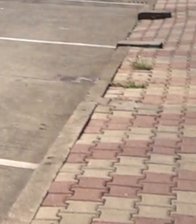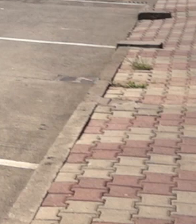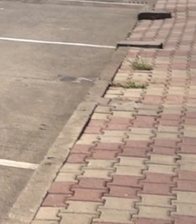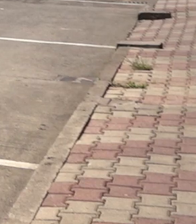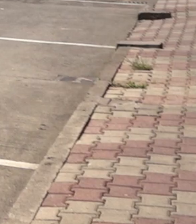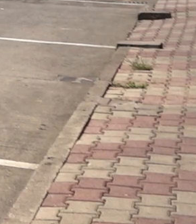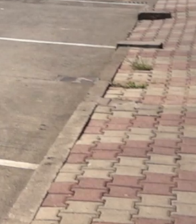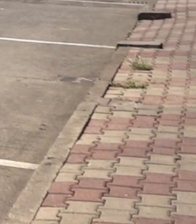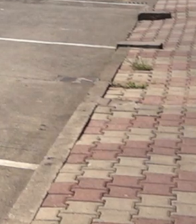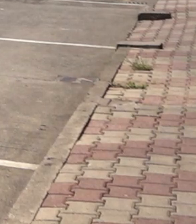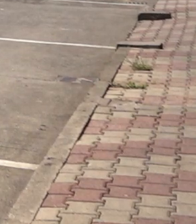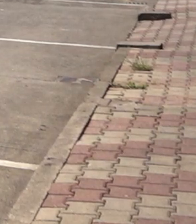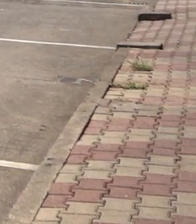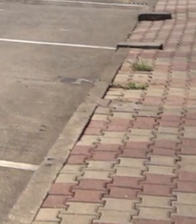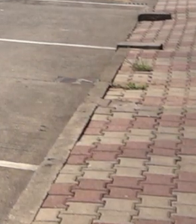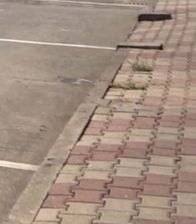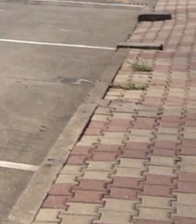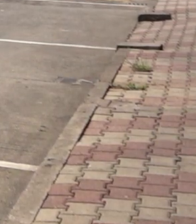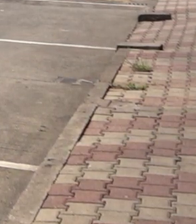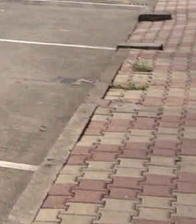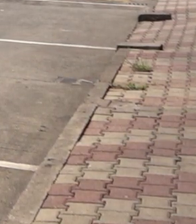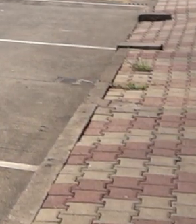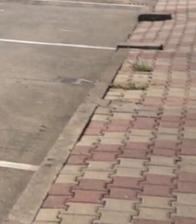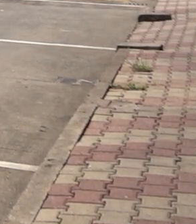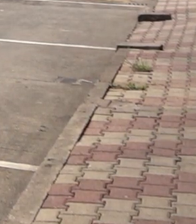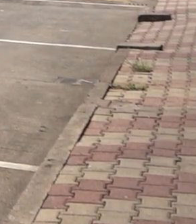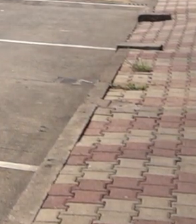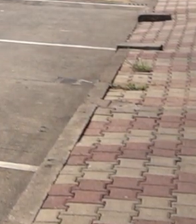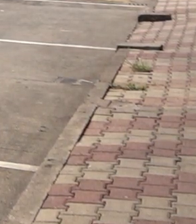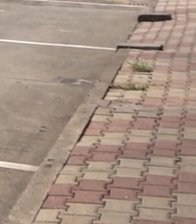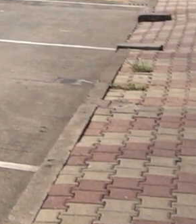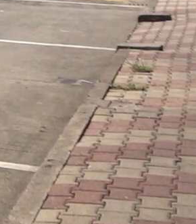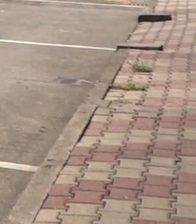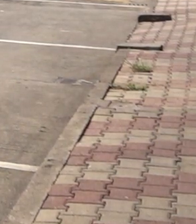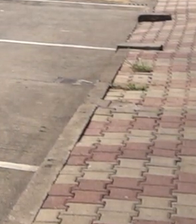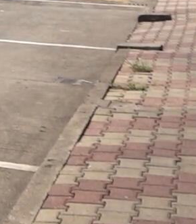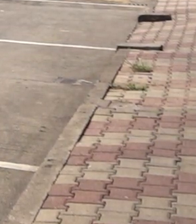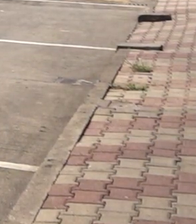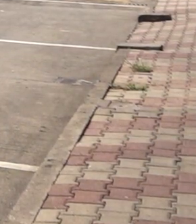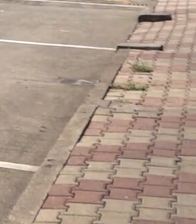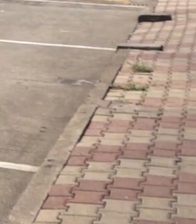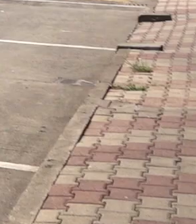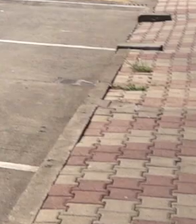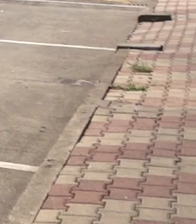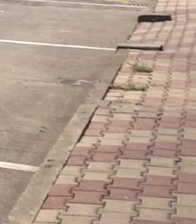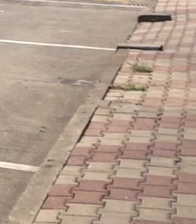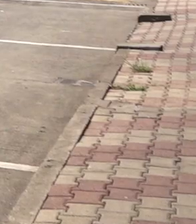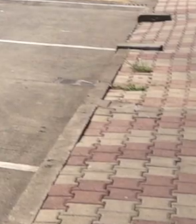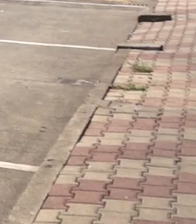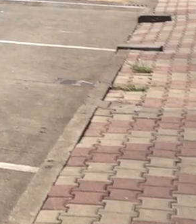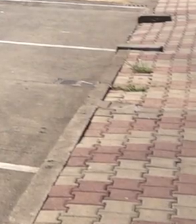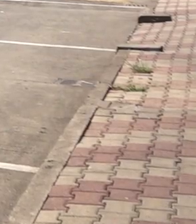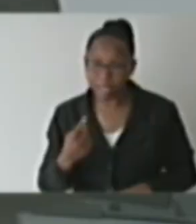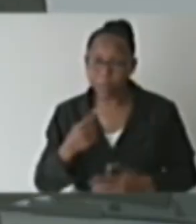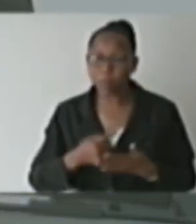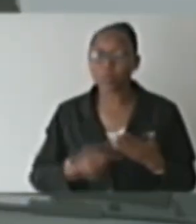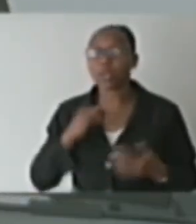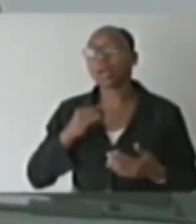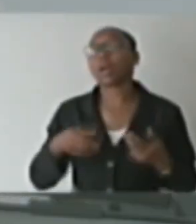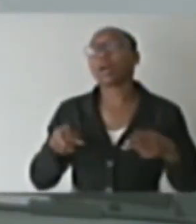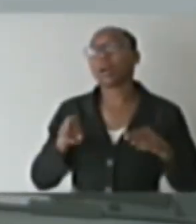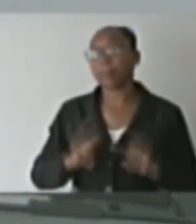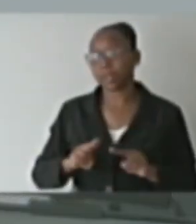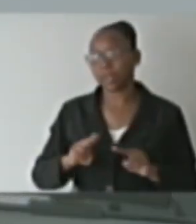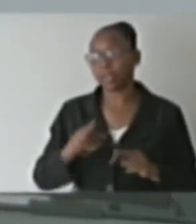assessment to ensure that we do an analysis of the market so that we can see what is taking place. And we are